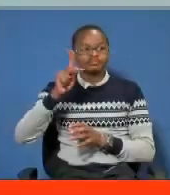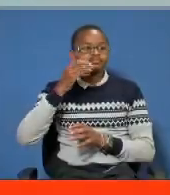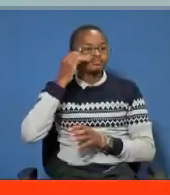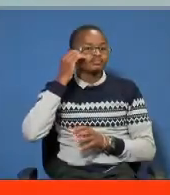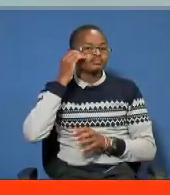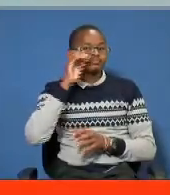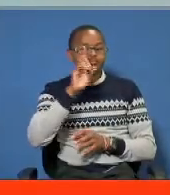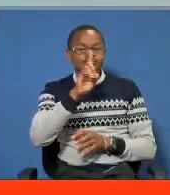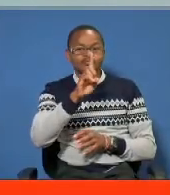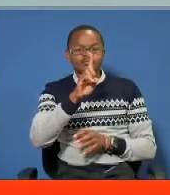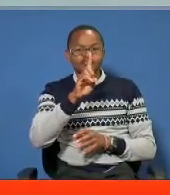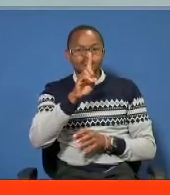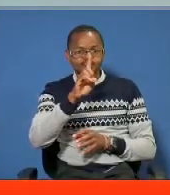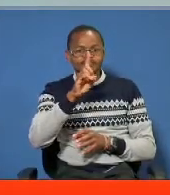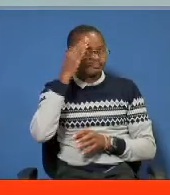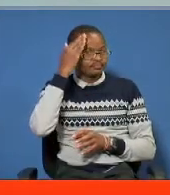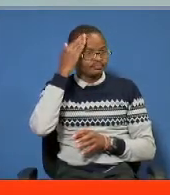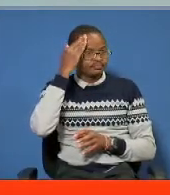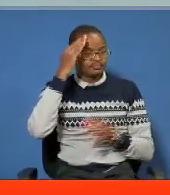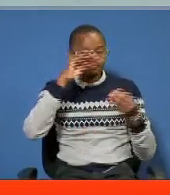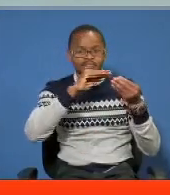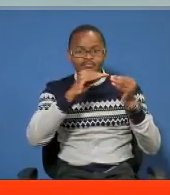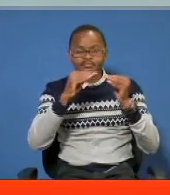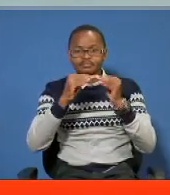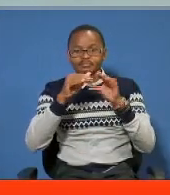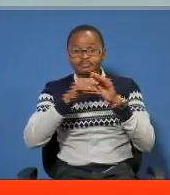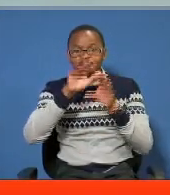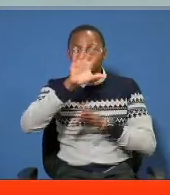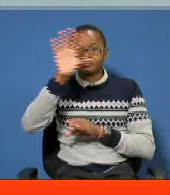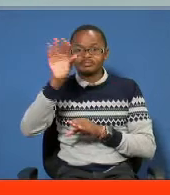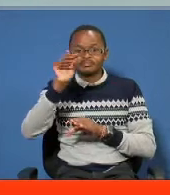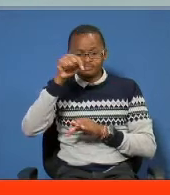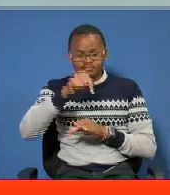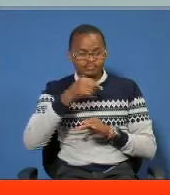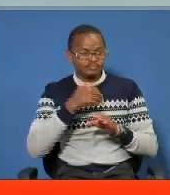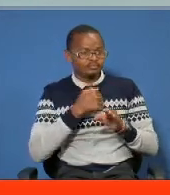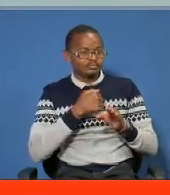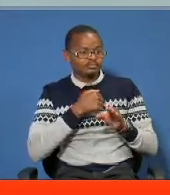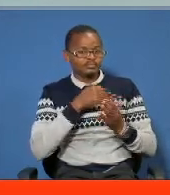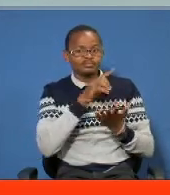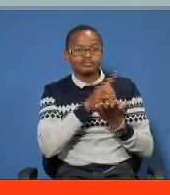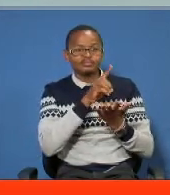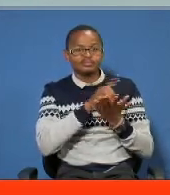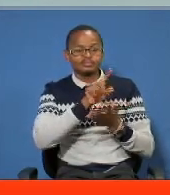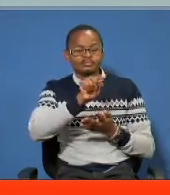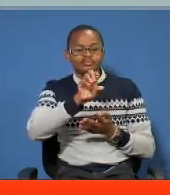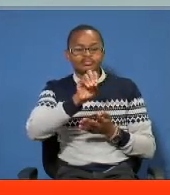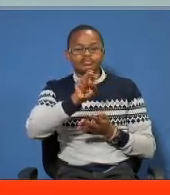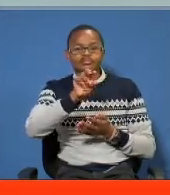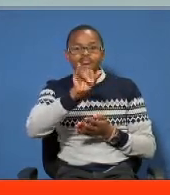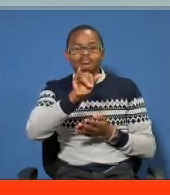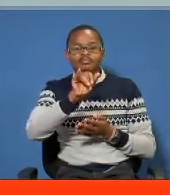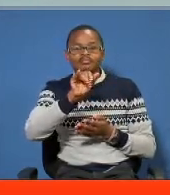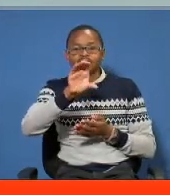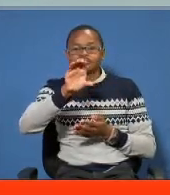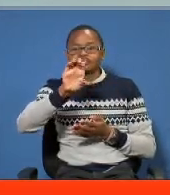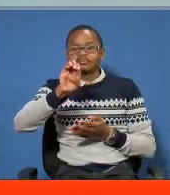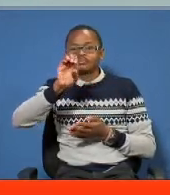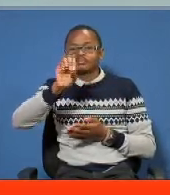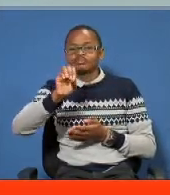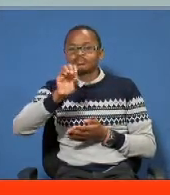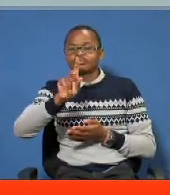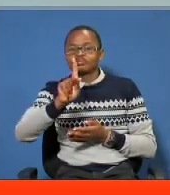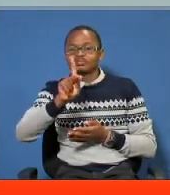Kenya is home to one of the most established innovation in Africa. And today we are having Dr. Tonio Mwansa, who is